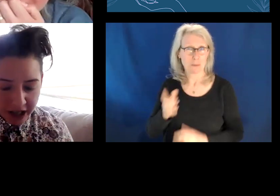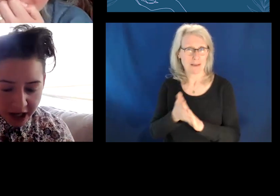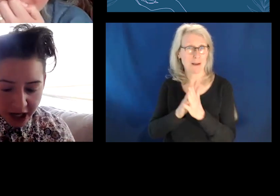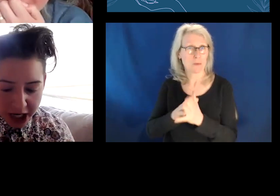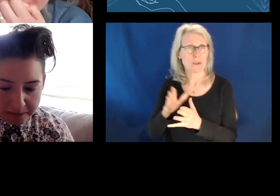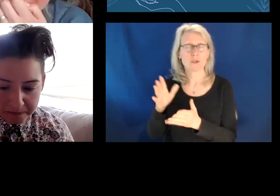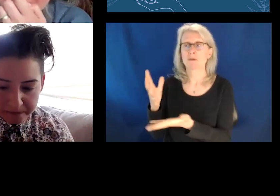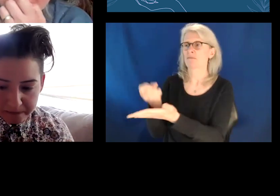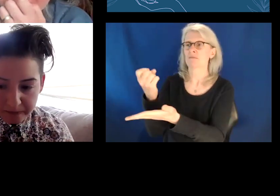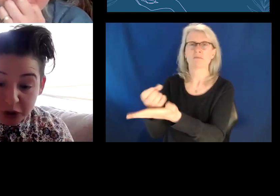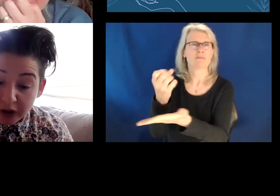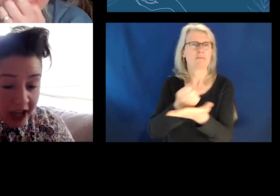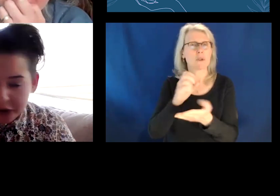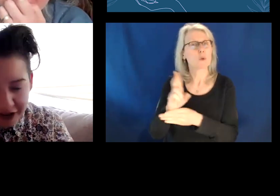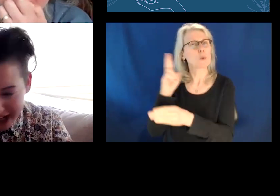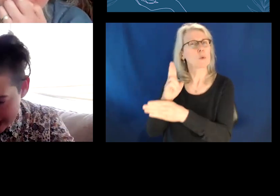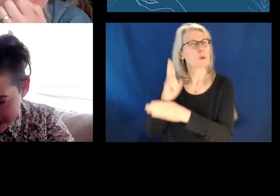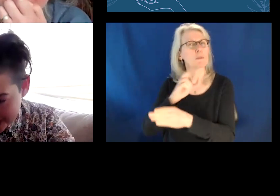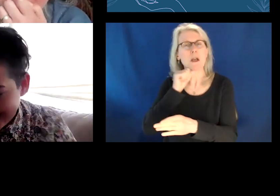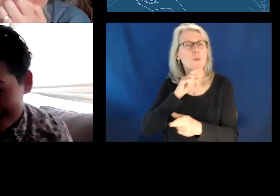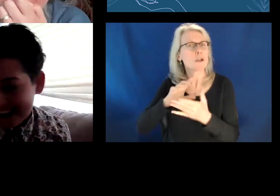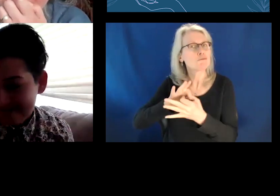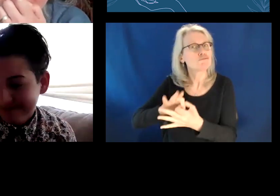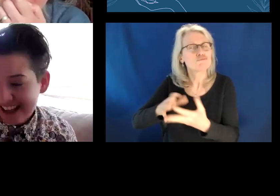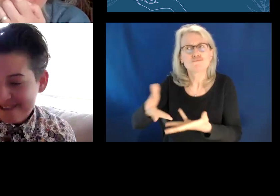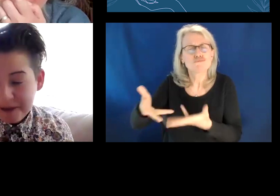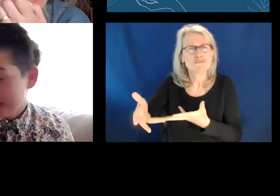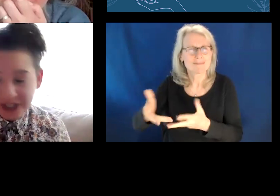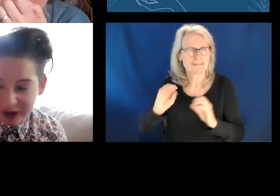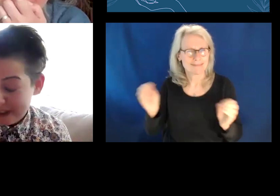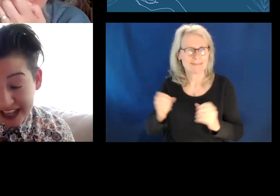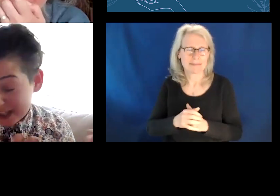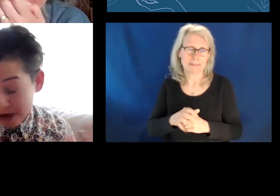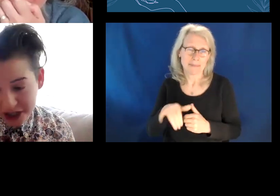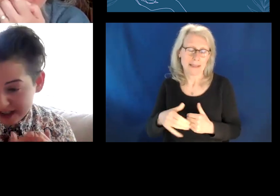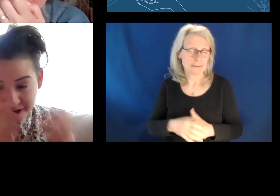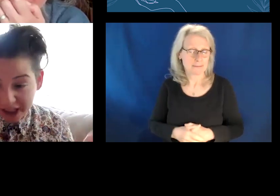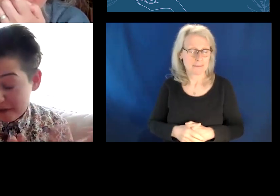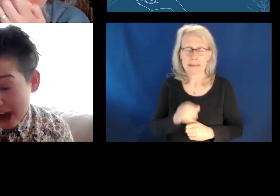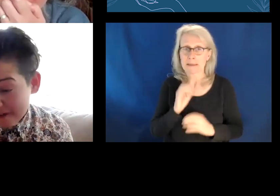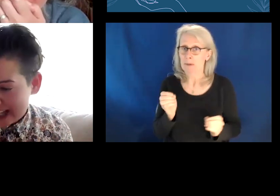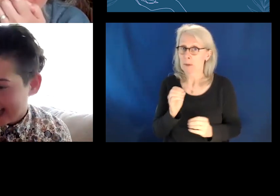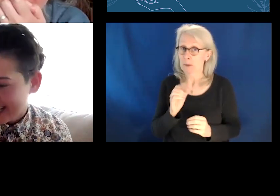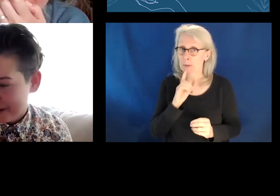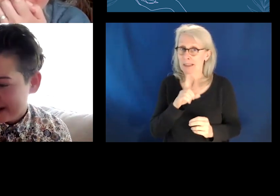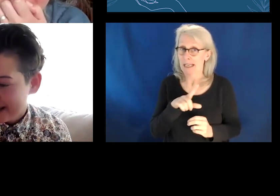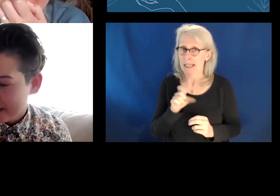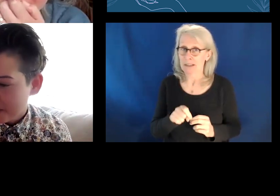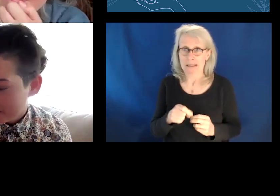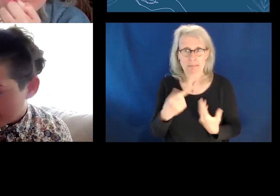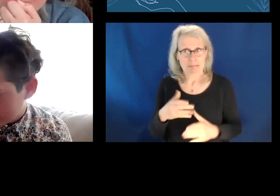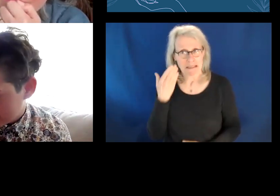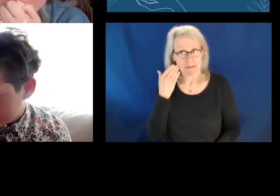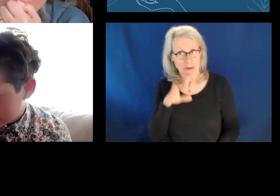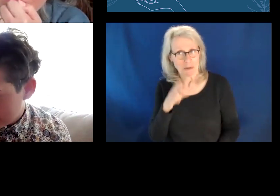other. So yeah, I don't have an answer. Maybe I'll just jump in. That's a question of like, if you have had that experience in